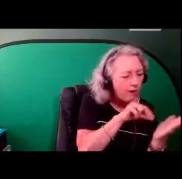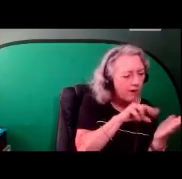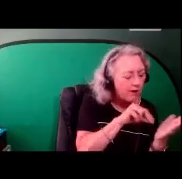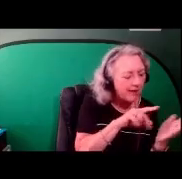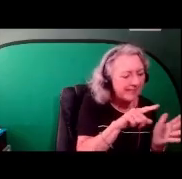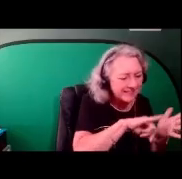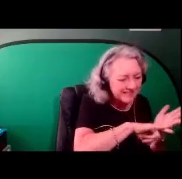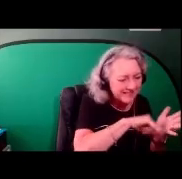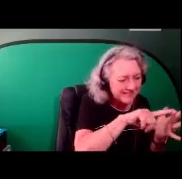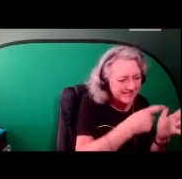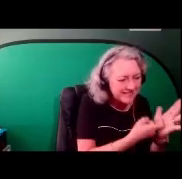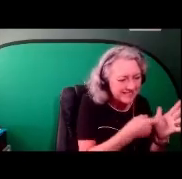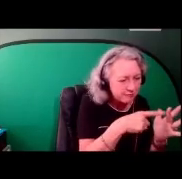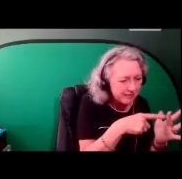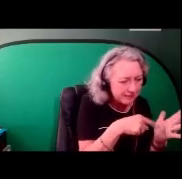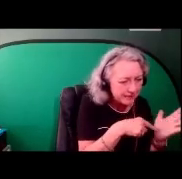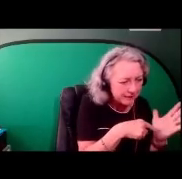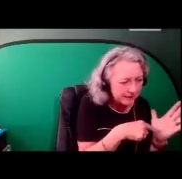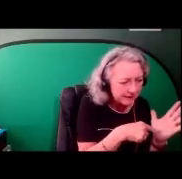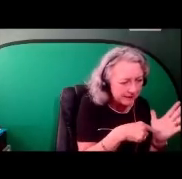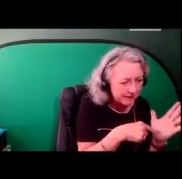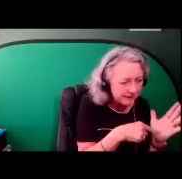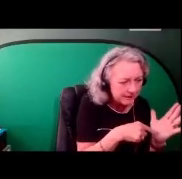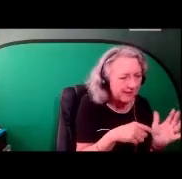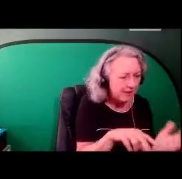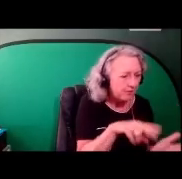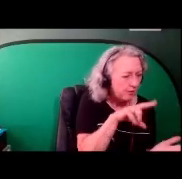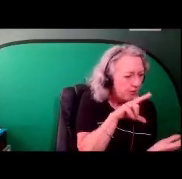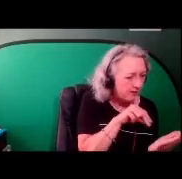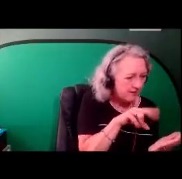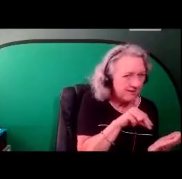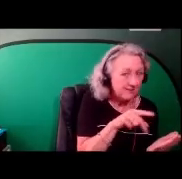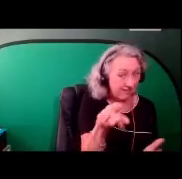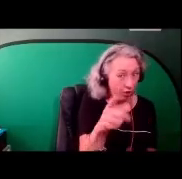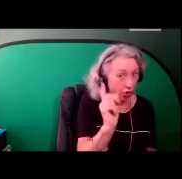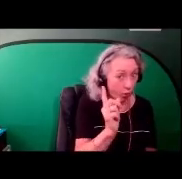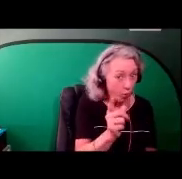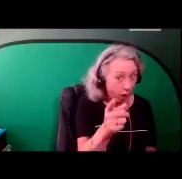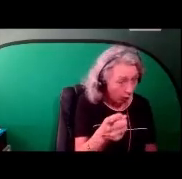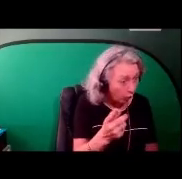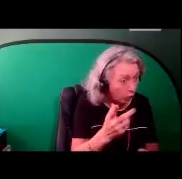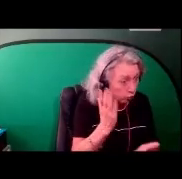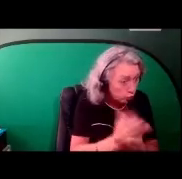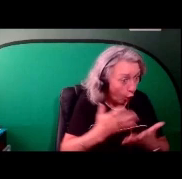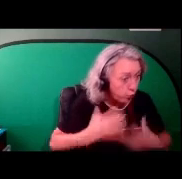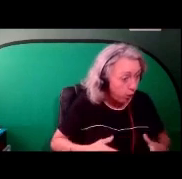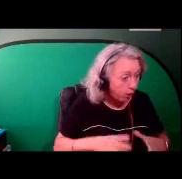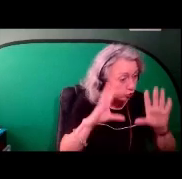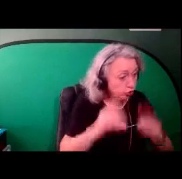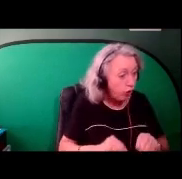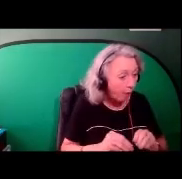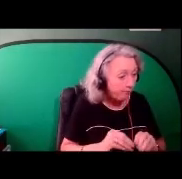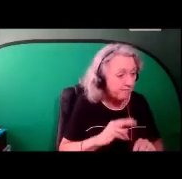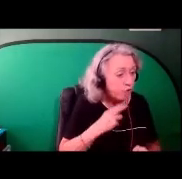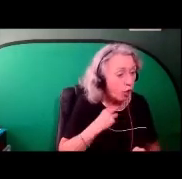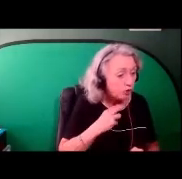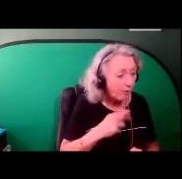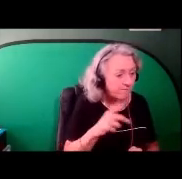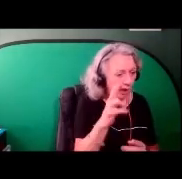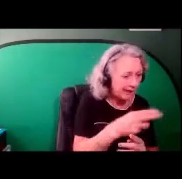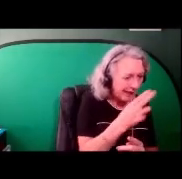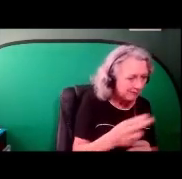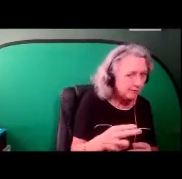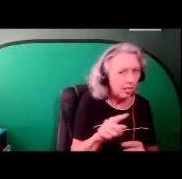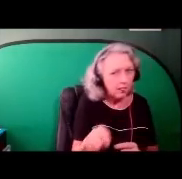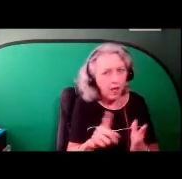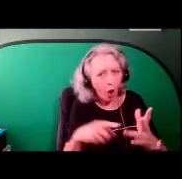off. Off. Alert. Important. Oh, there you go. There's another warning. Look. Are you sure you want to disable VoiceOver? Cancel.